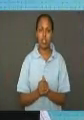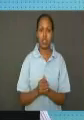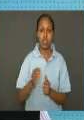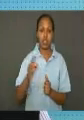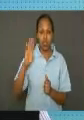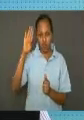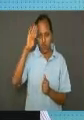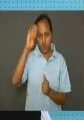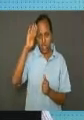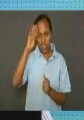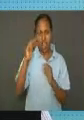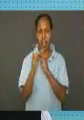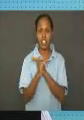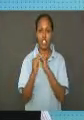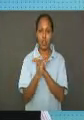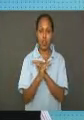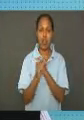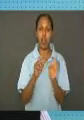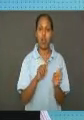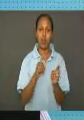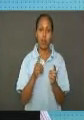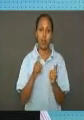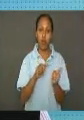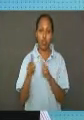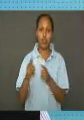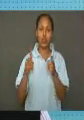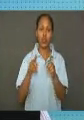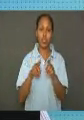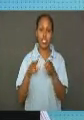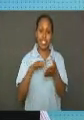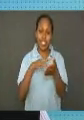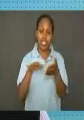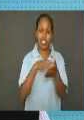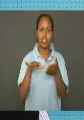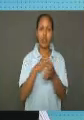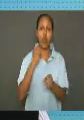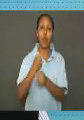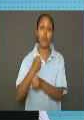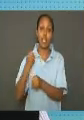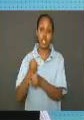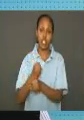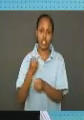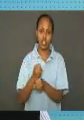Boolean algebra also deals with operations,